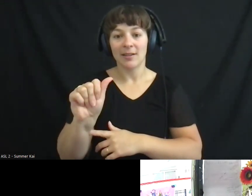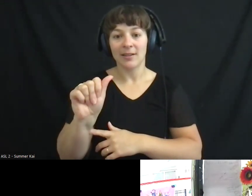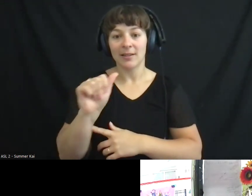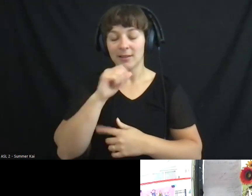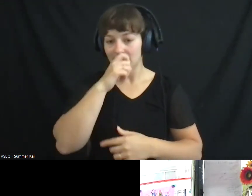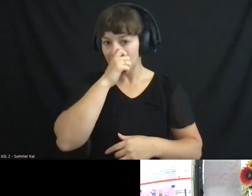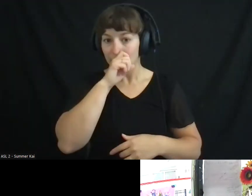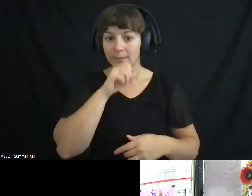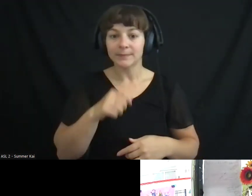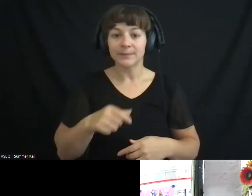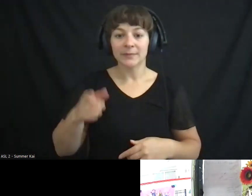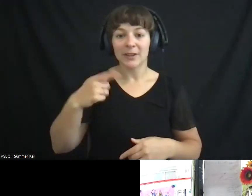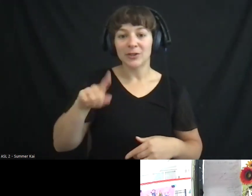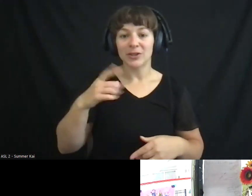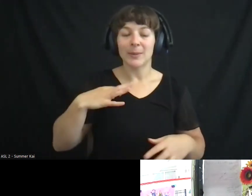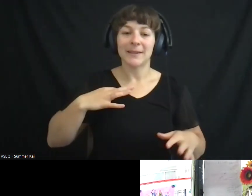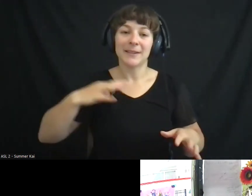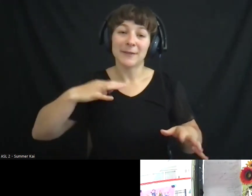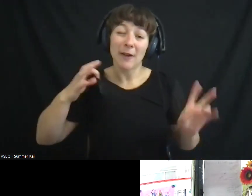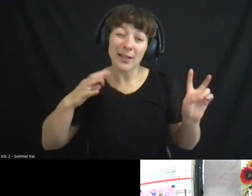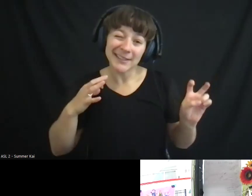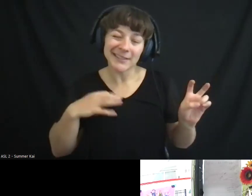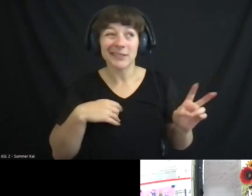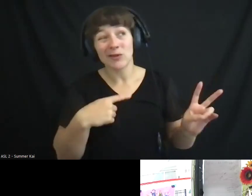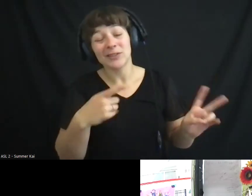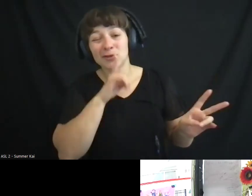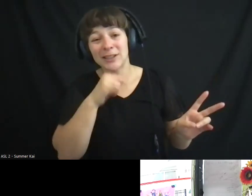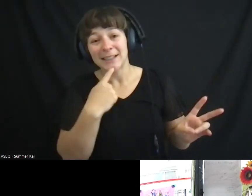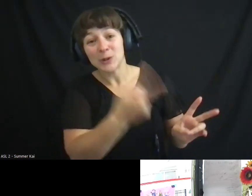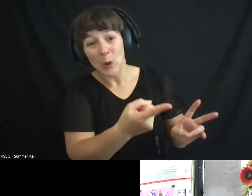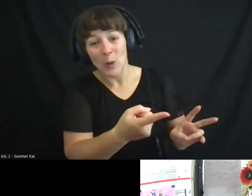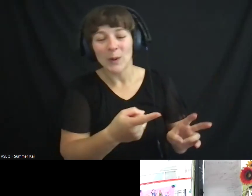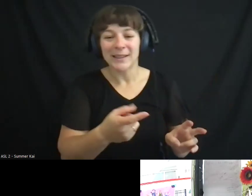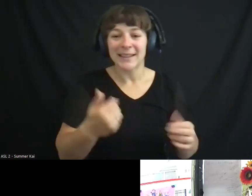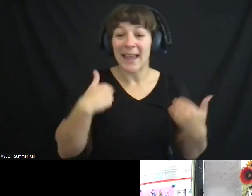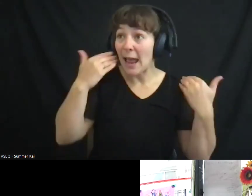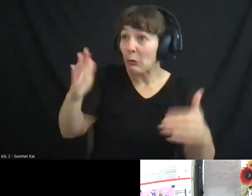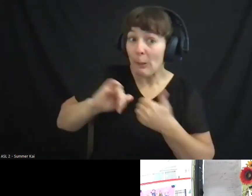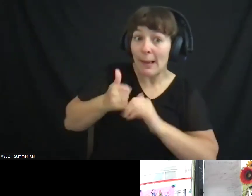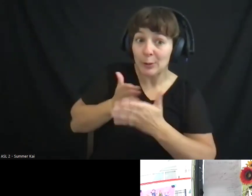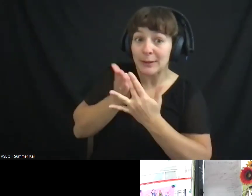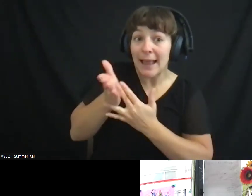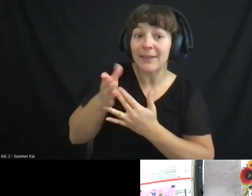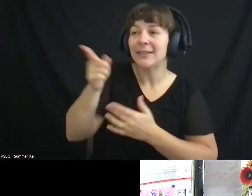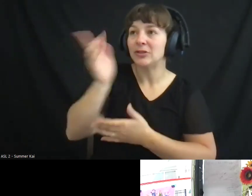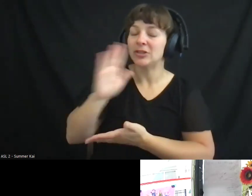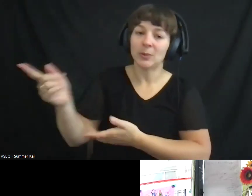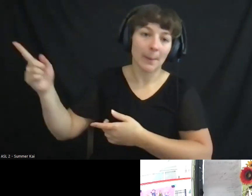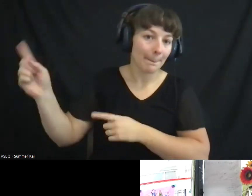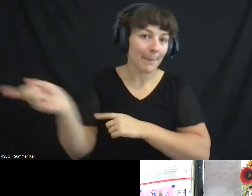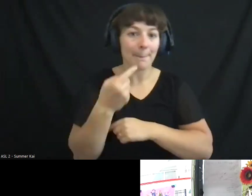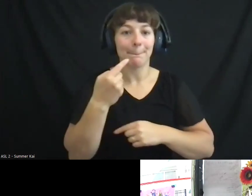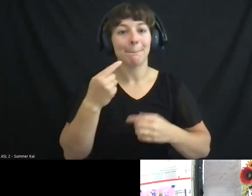I will say, voluntold to help me with every single thing I don't know how to navigate at DHCS. And I don't know what I'm going to do without her. She